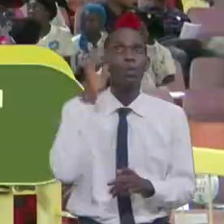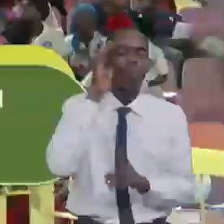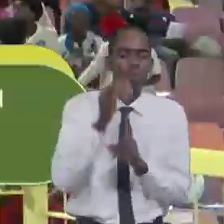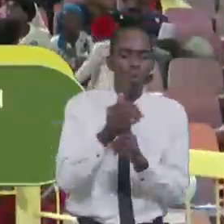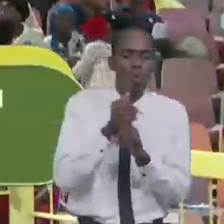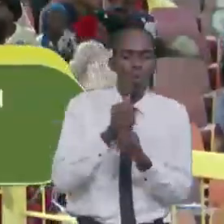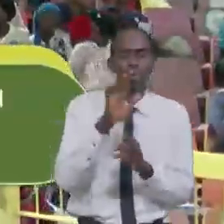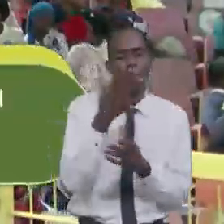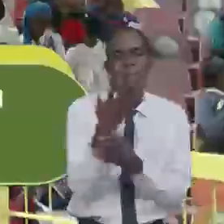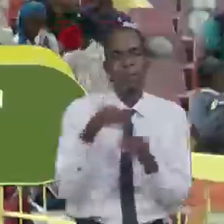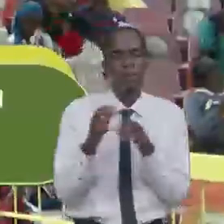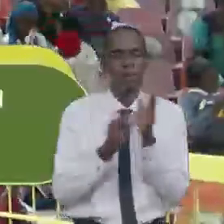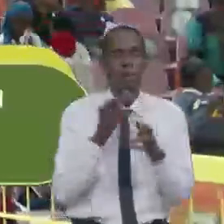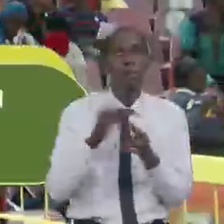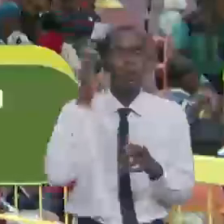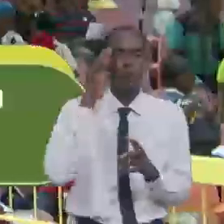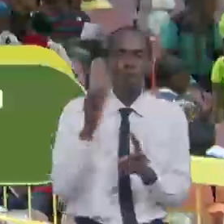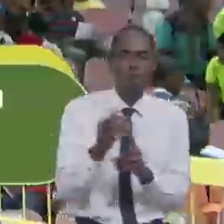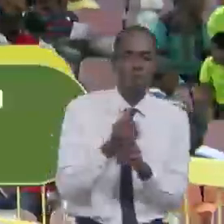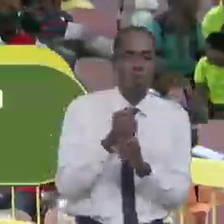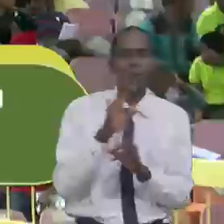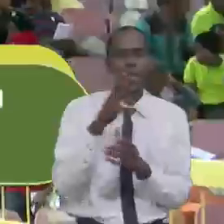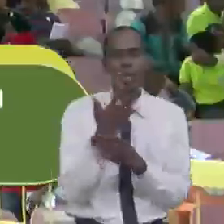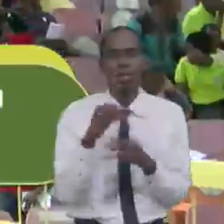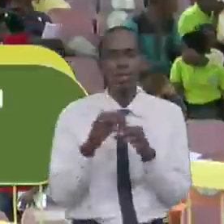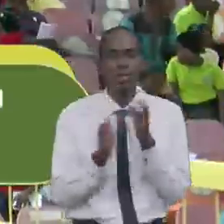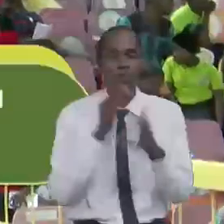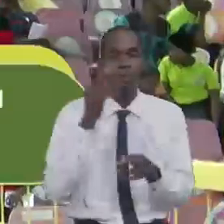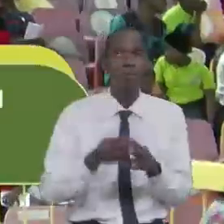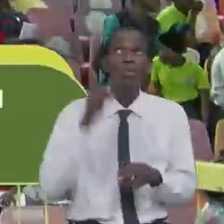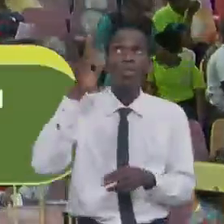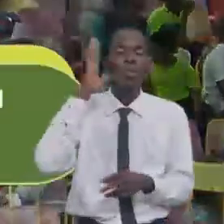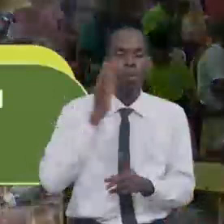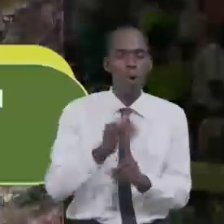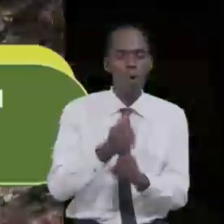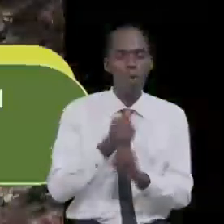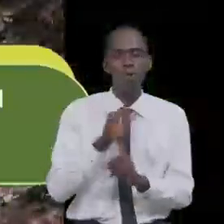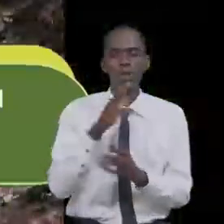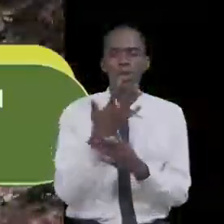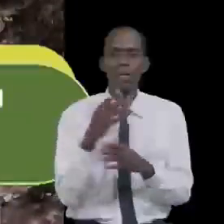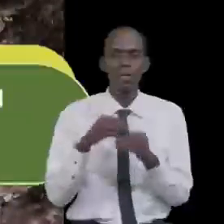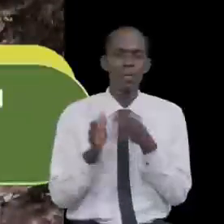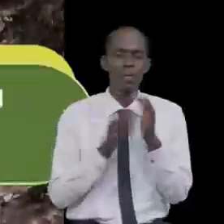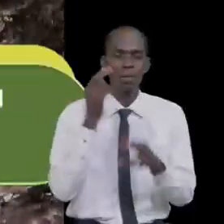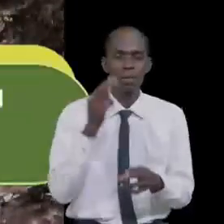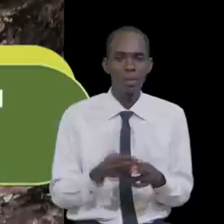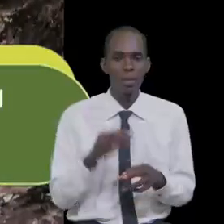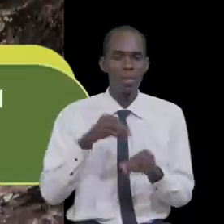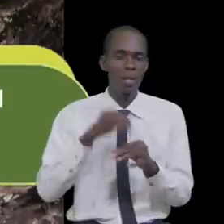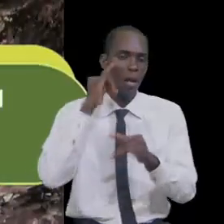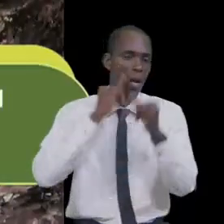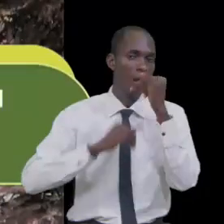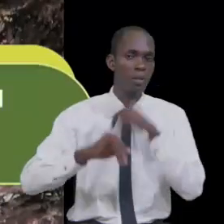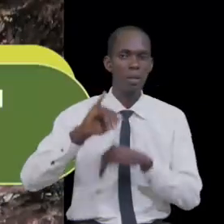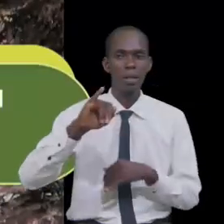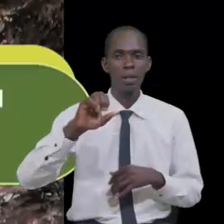I said he will hold your hand. I said he will hold your hand. Isaiah chapter